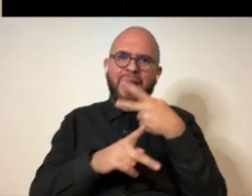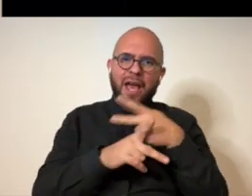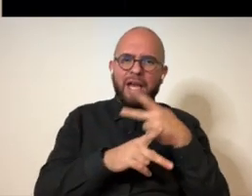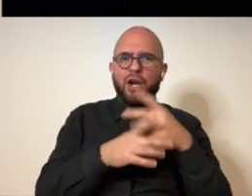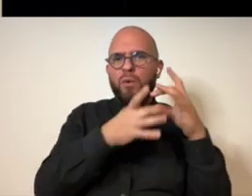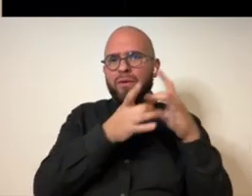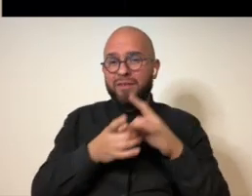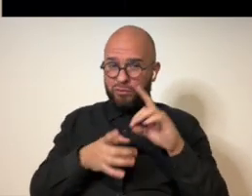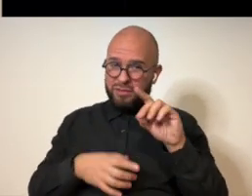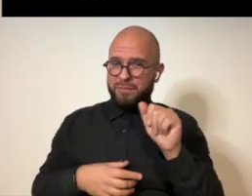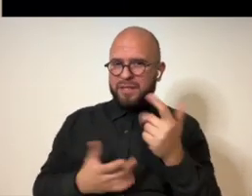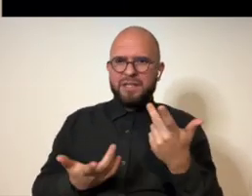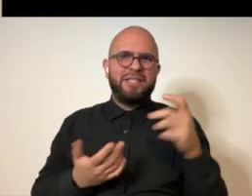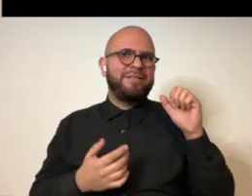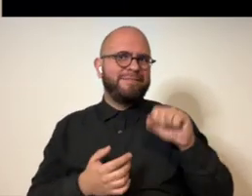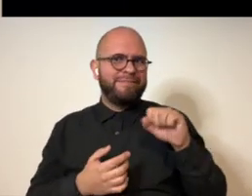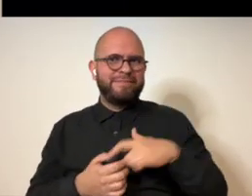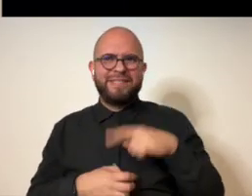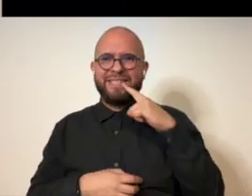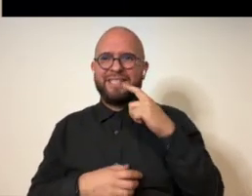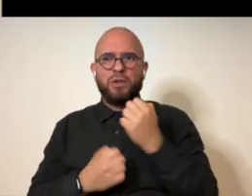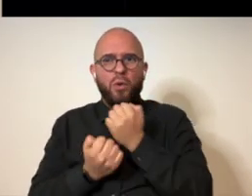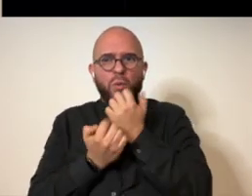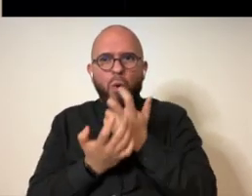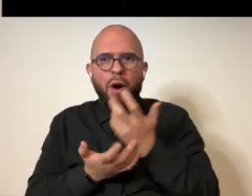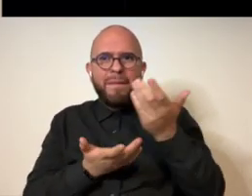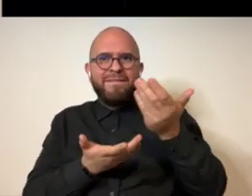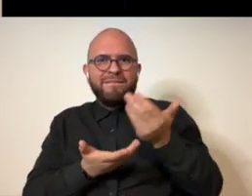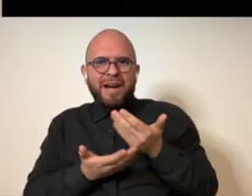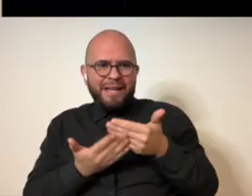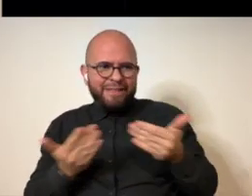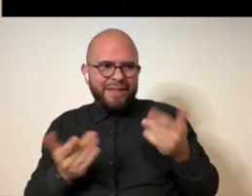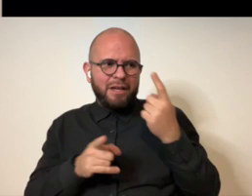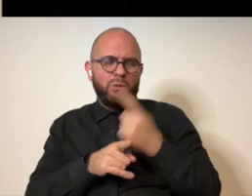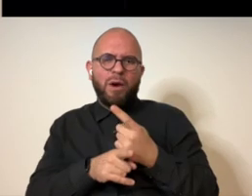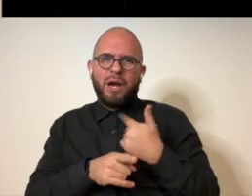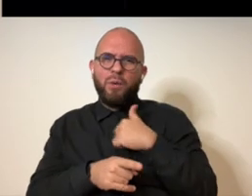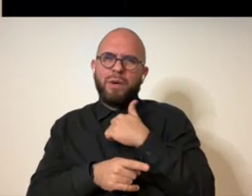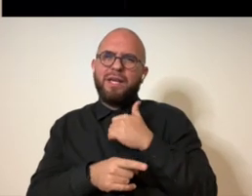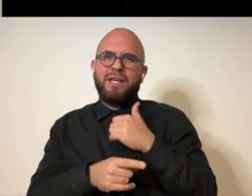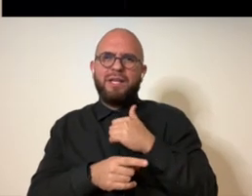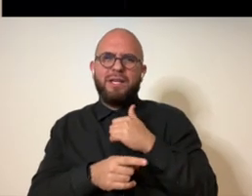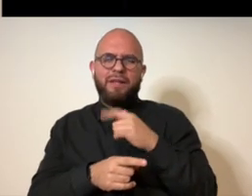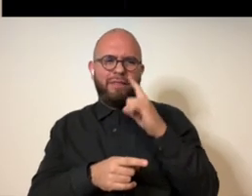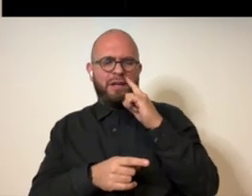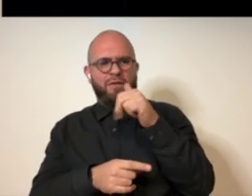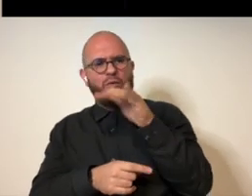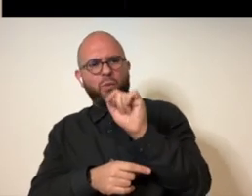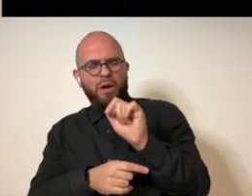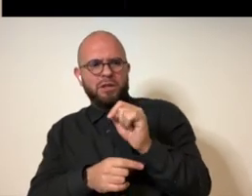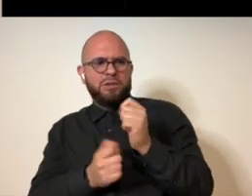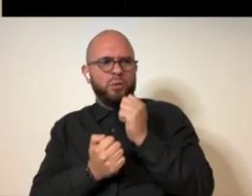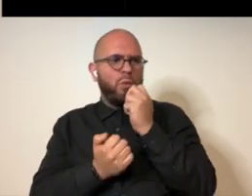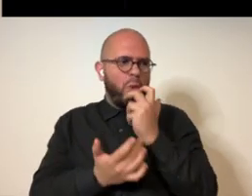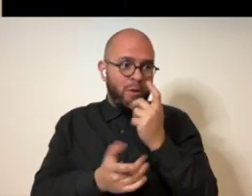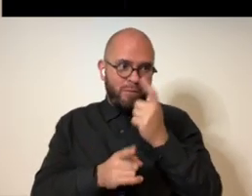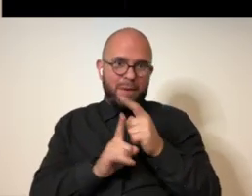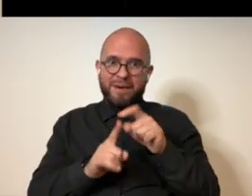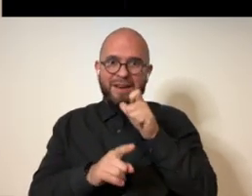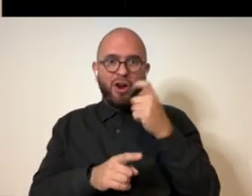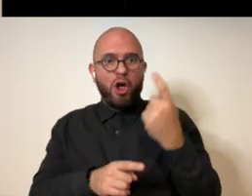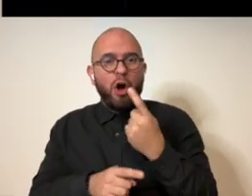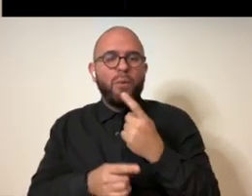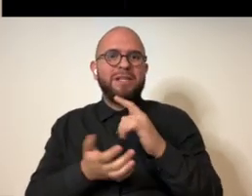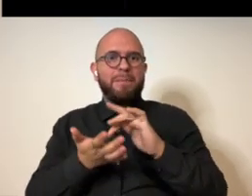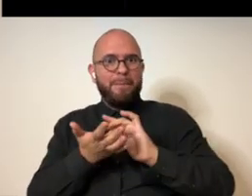on it related to daily medication and care related to disabilities. It's just such a warm and inviting thing,